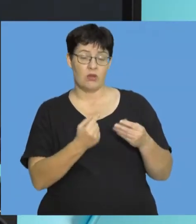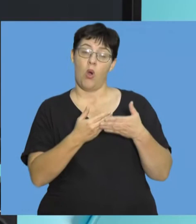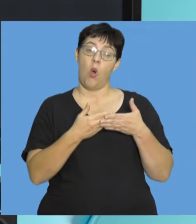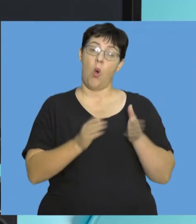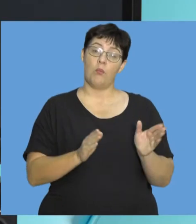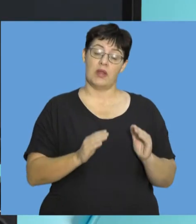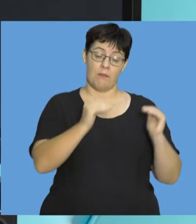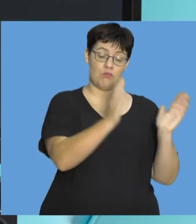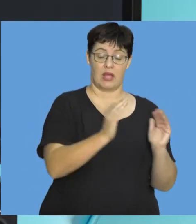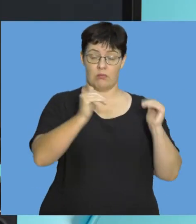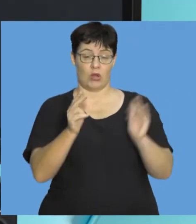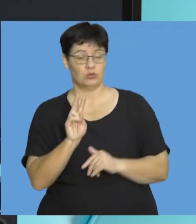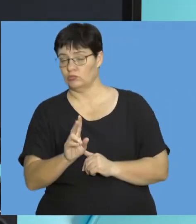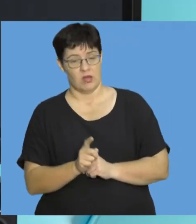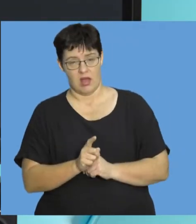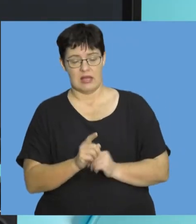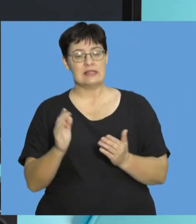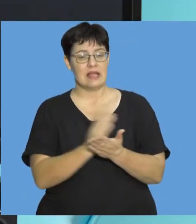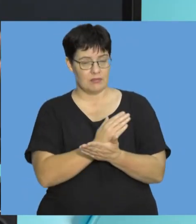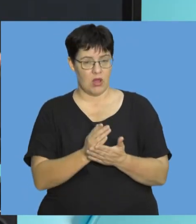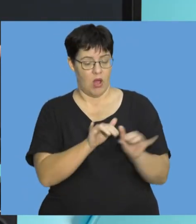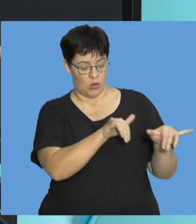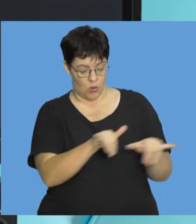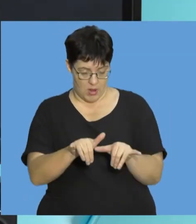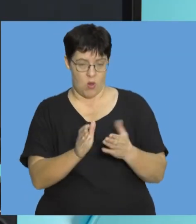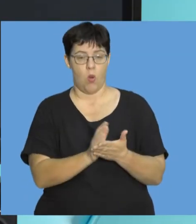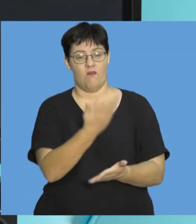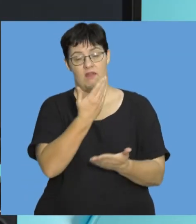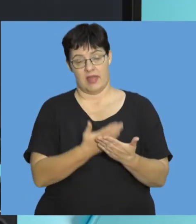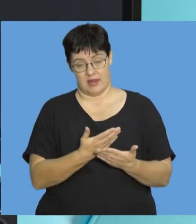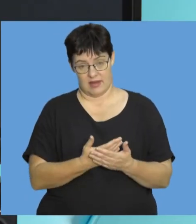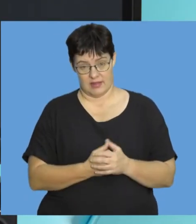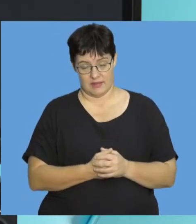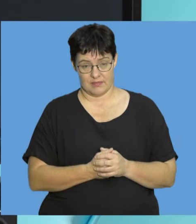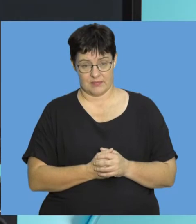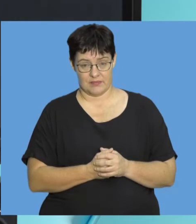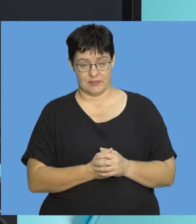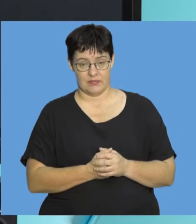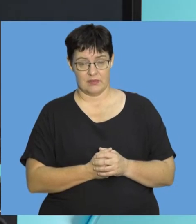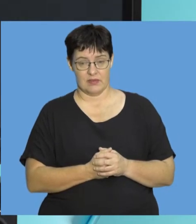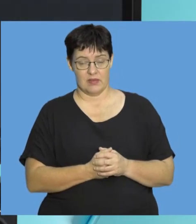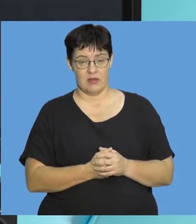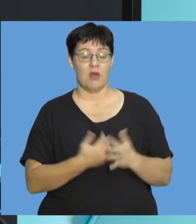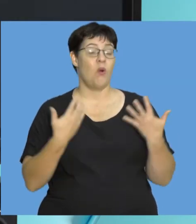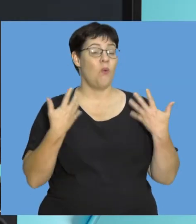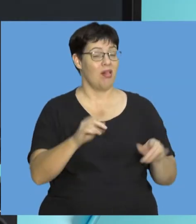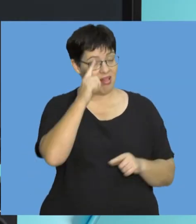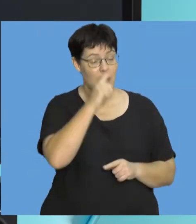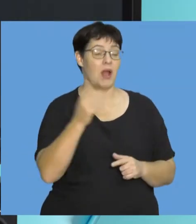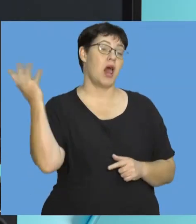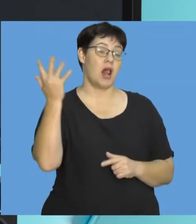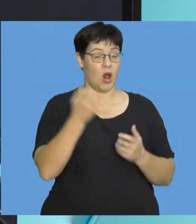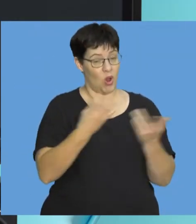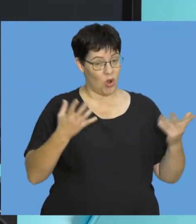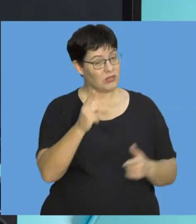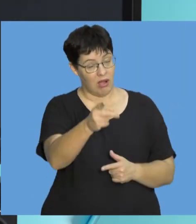only about opening two brackets. At times, you can take out a common factor. That's also one type of factorization. But I know that I've